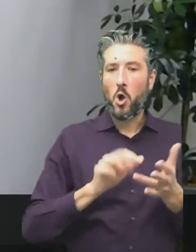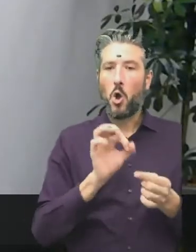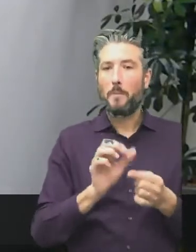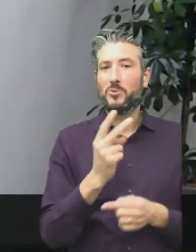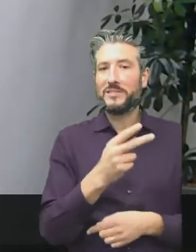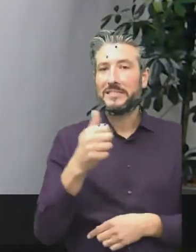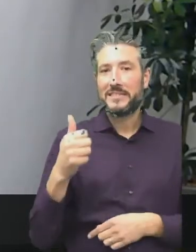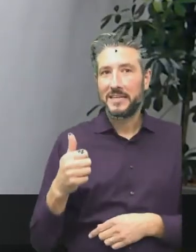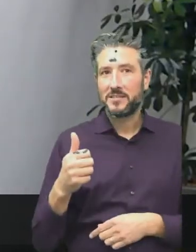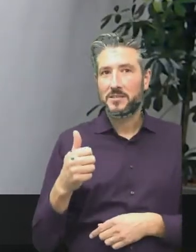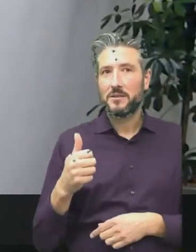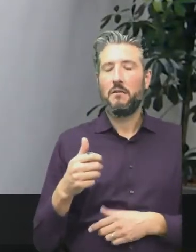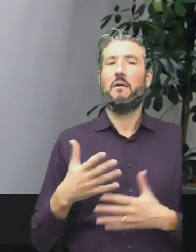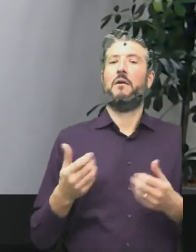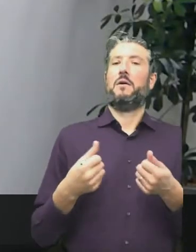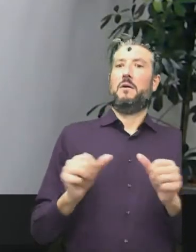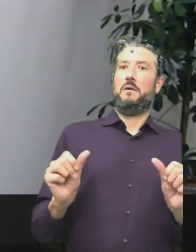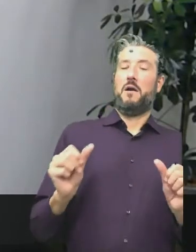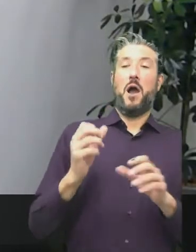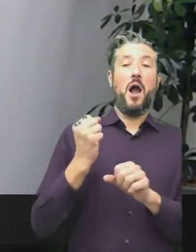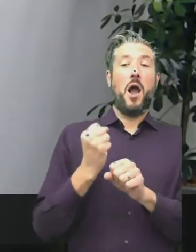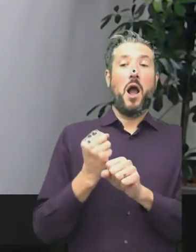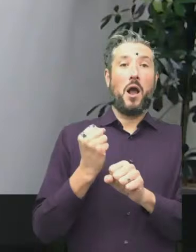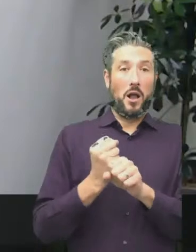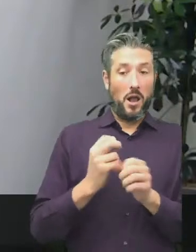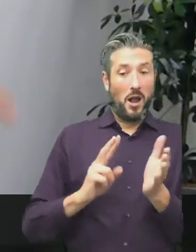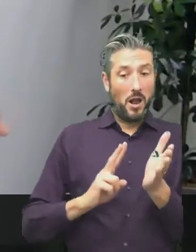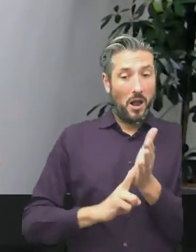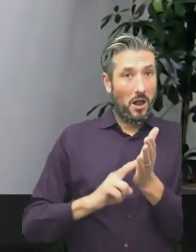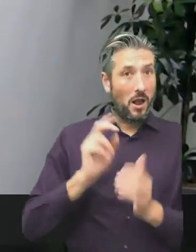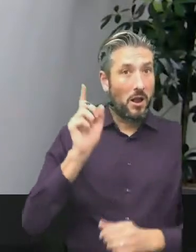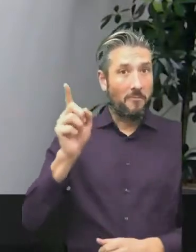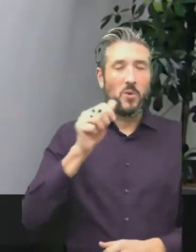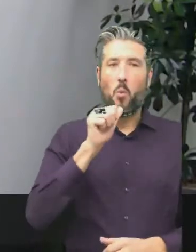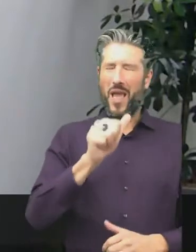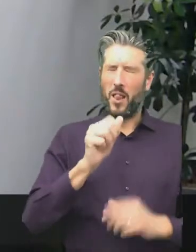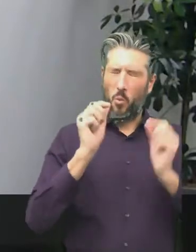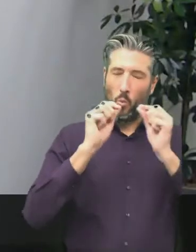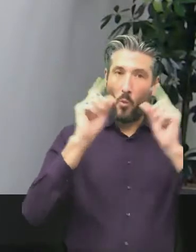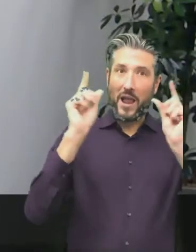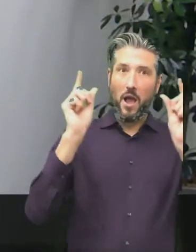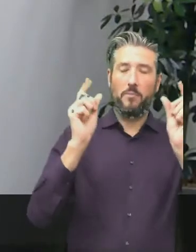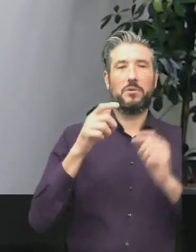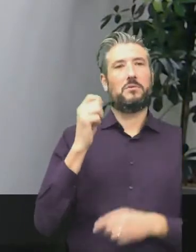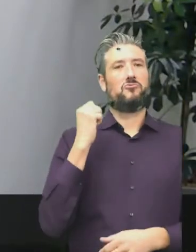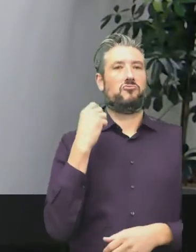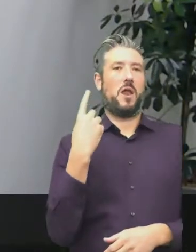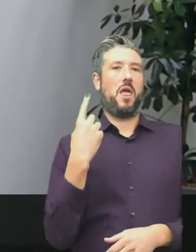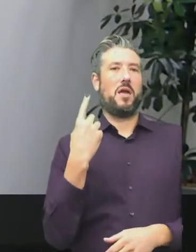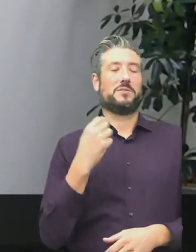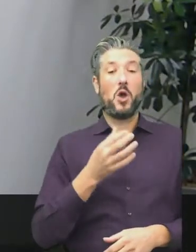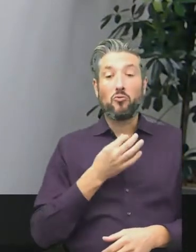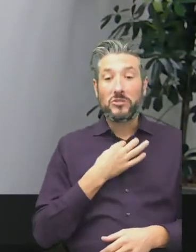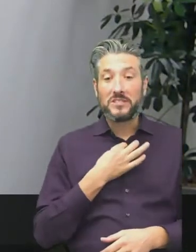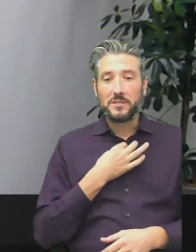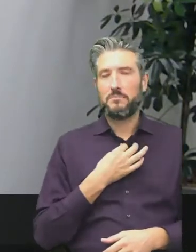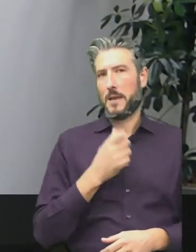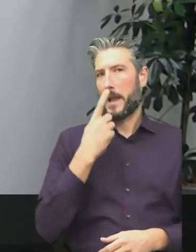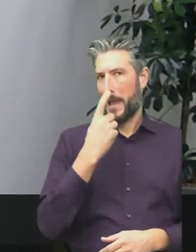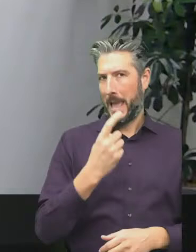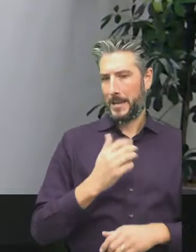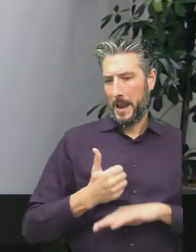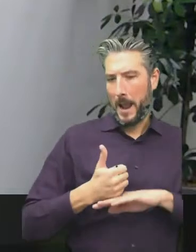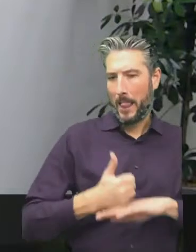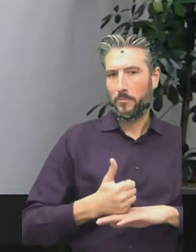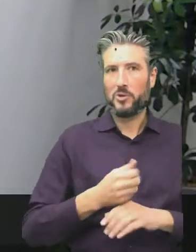up to the challenges posed by climate change and use that risk as an opportunity to create future-proof jobs, particularly if